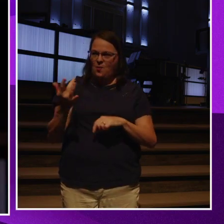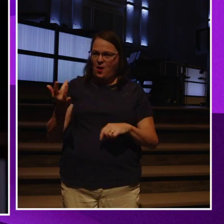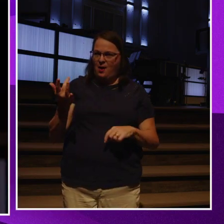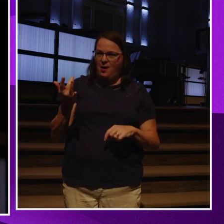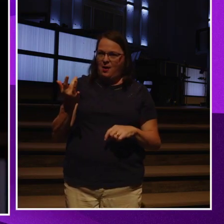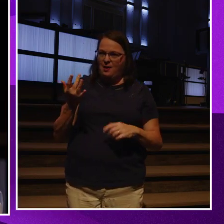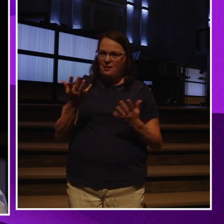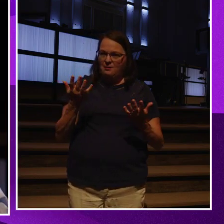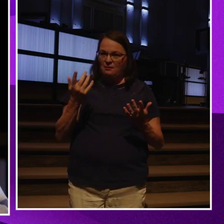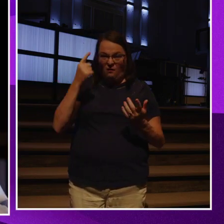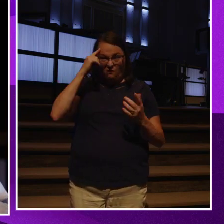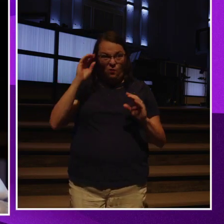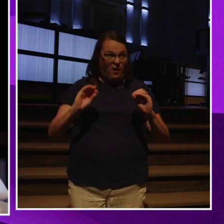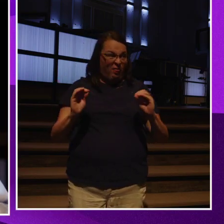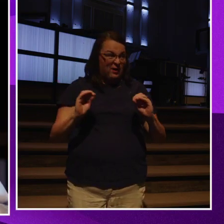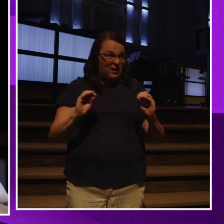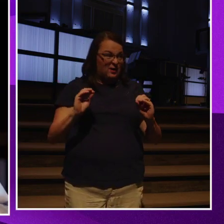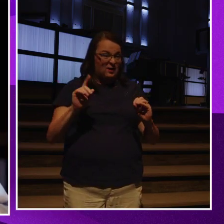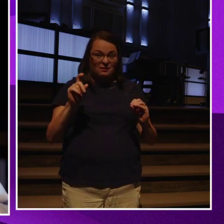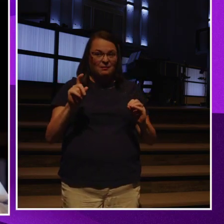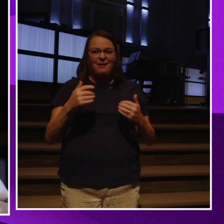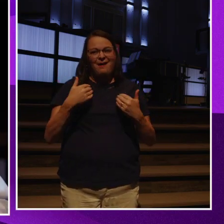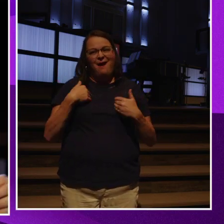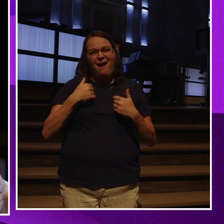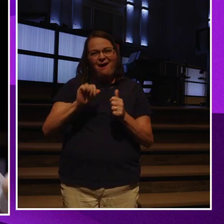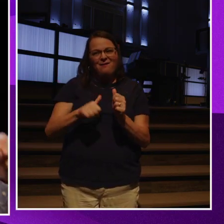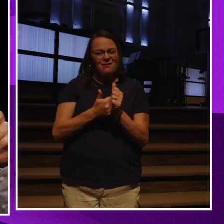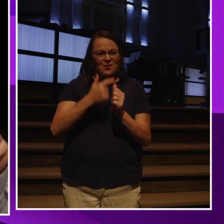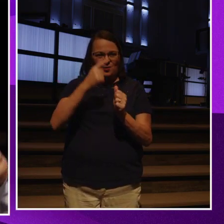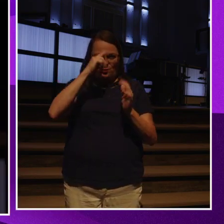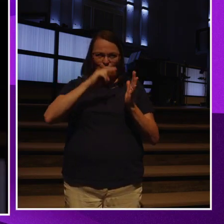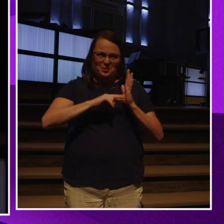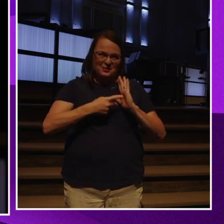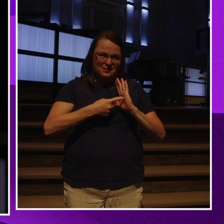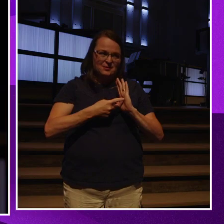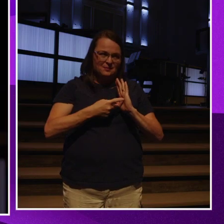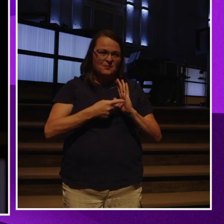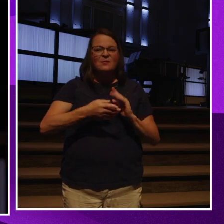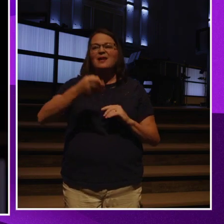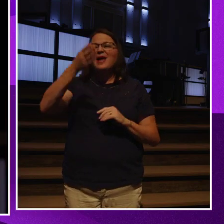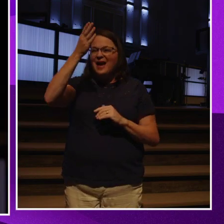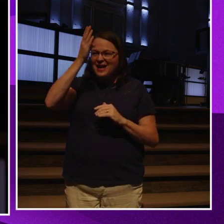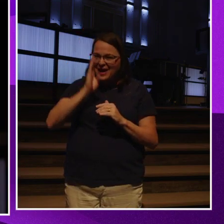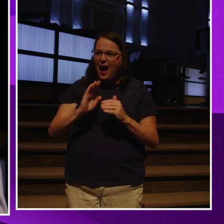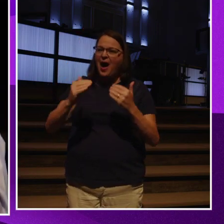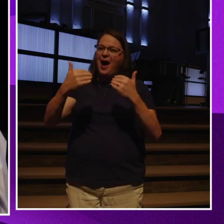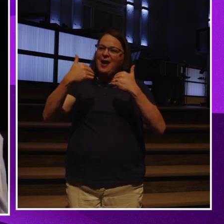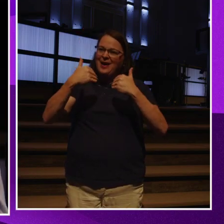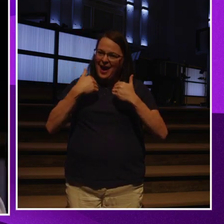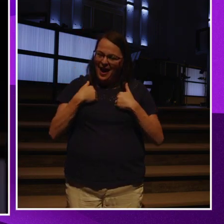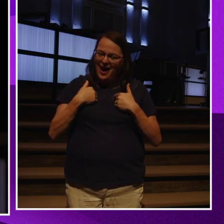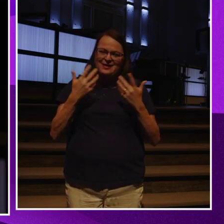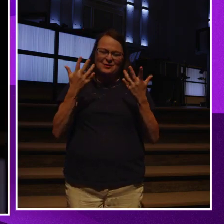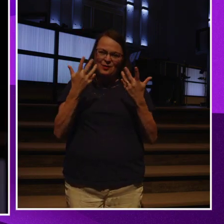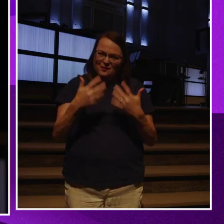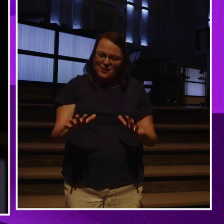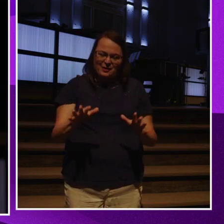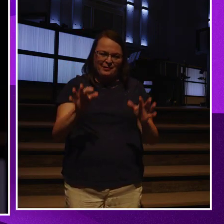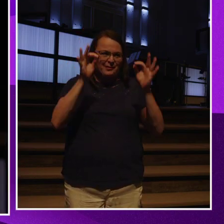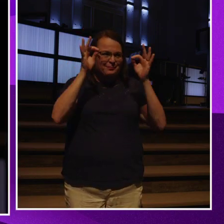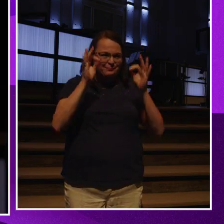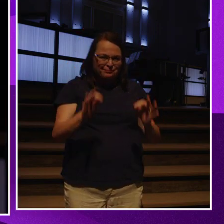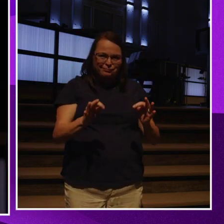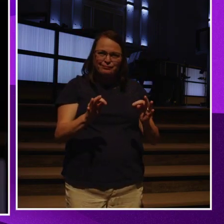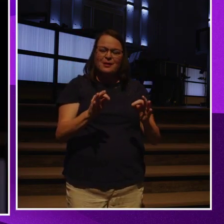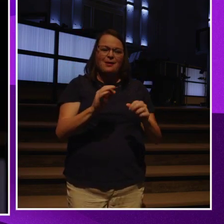nothing, but there's a purpose in it. And God has a designated and designed